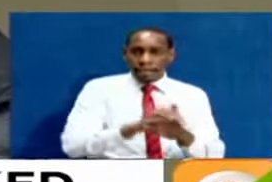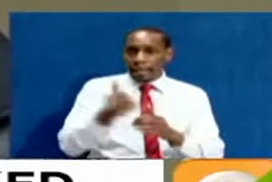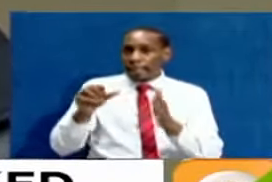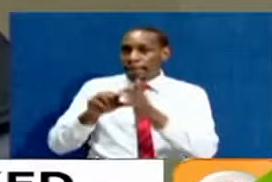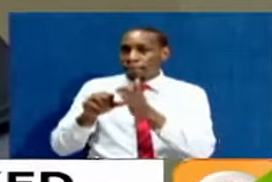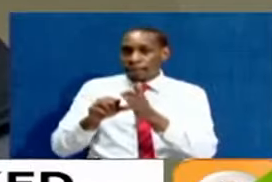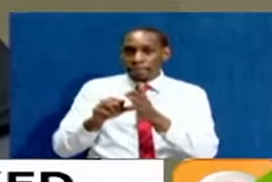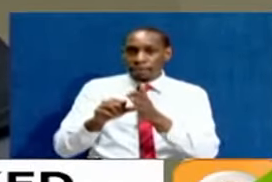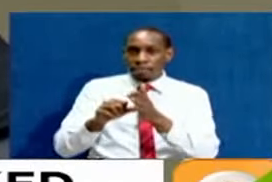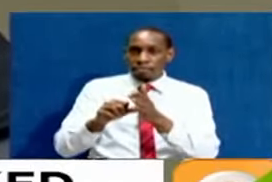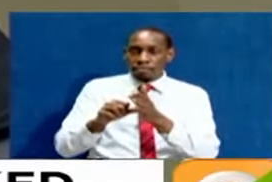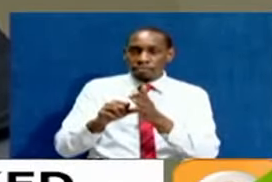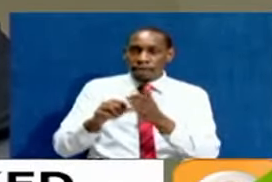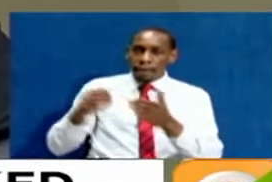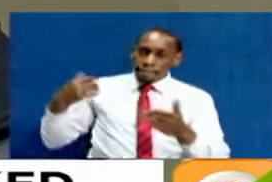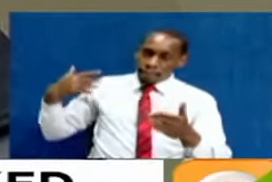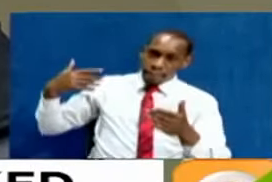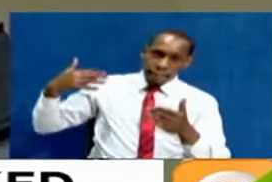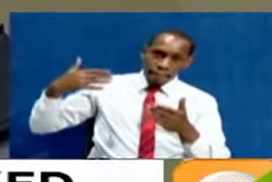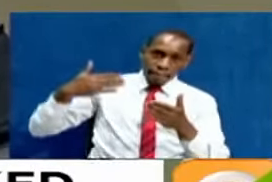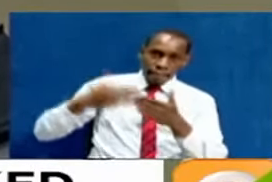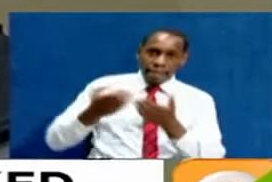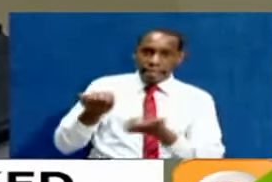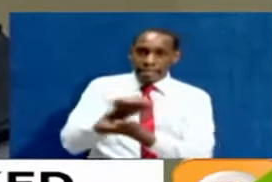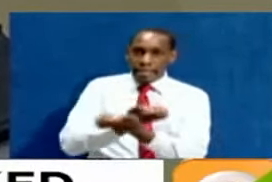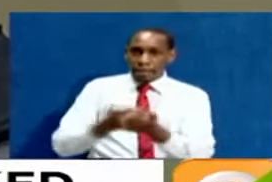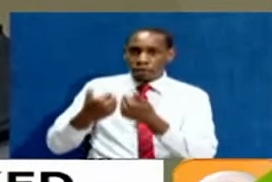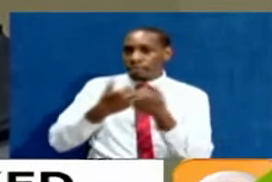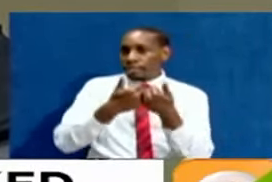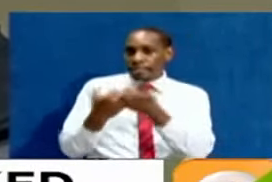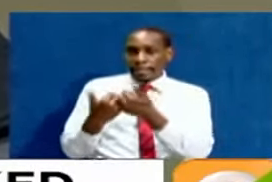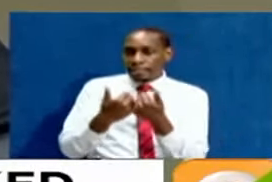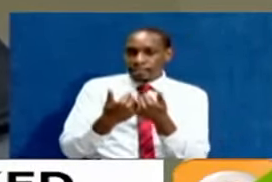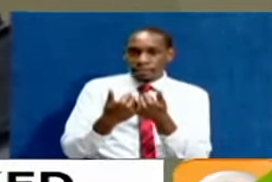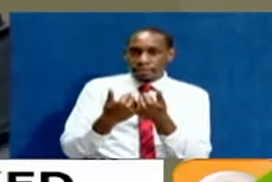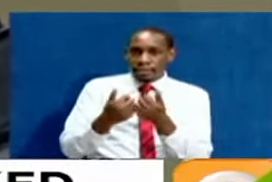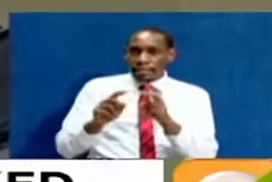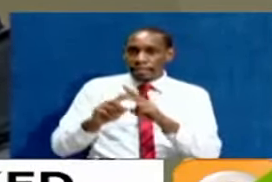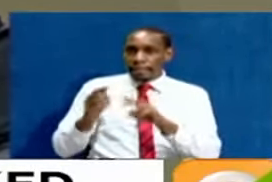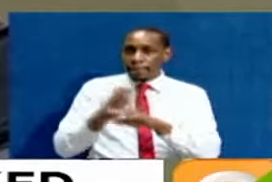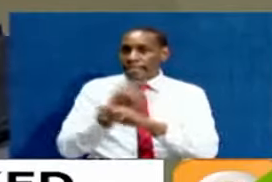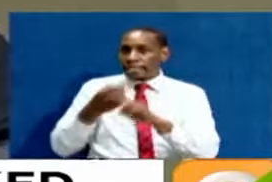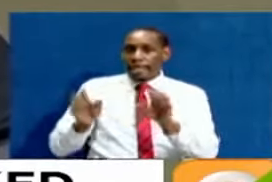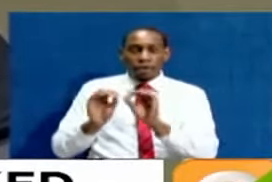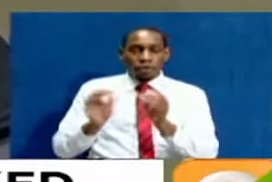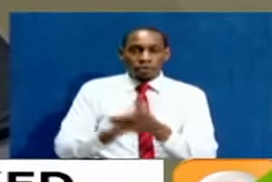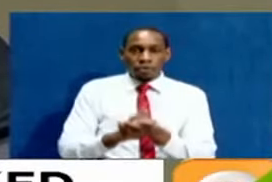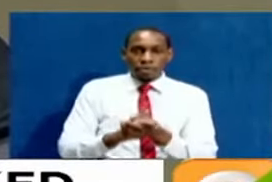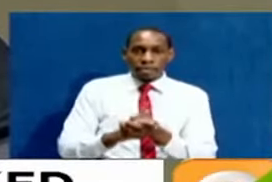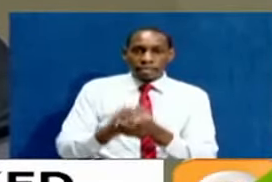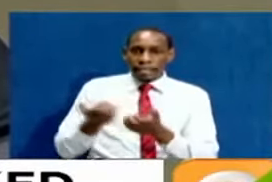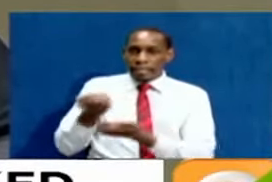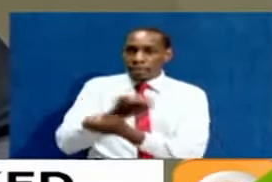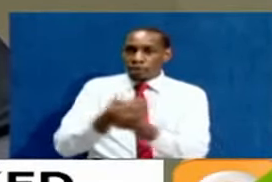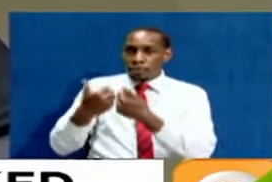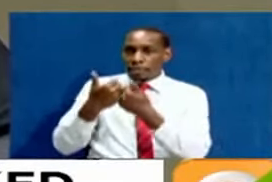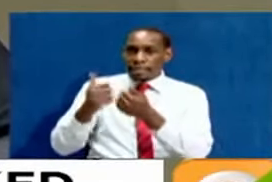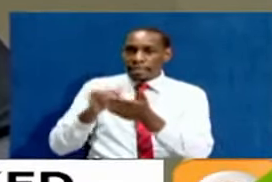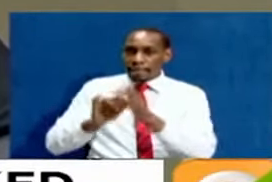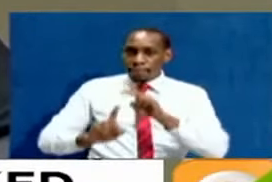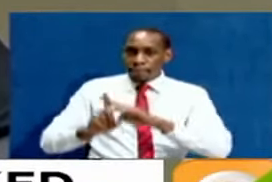are long-standing. Economic challenges are not, they didn't begin last year. Mm-hmm. We're dealing with economic challenges that